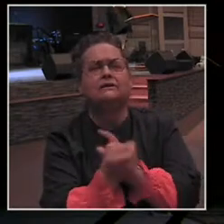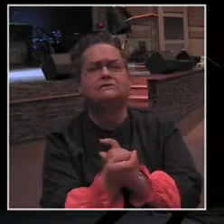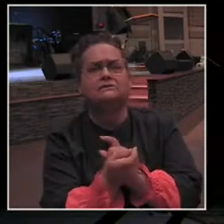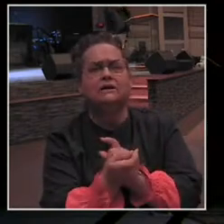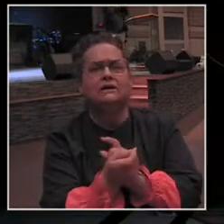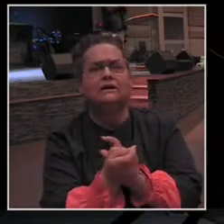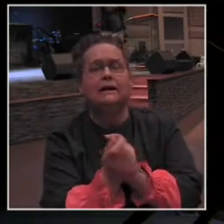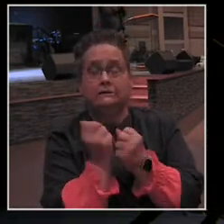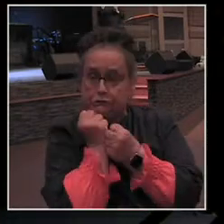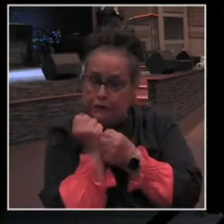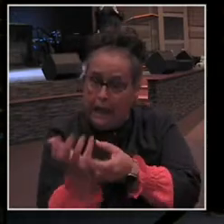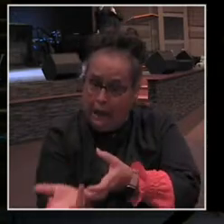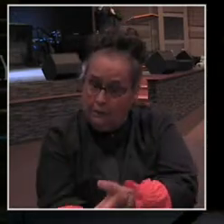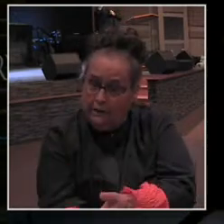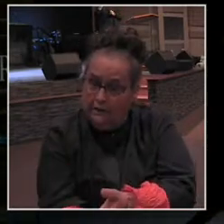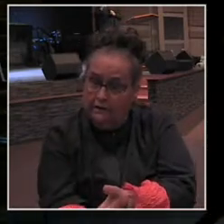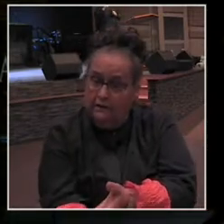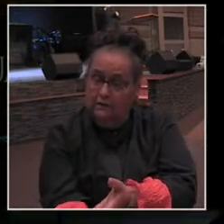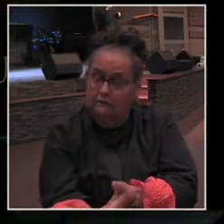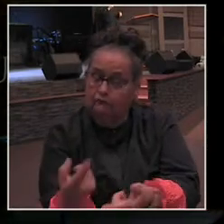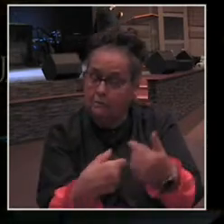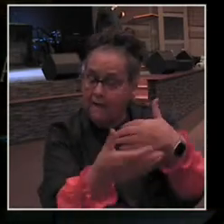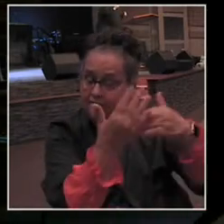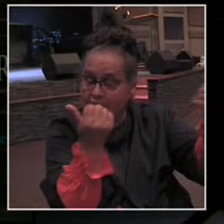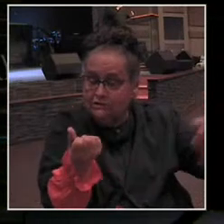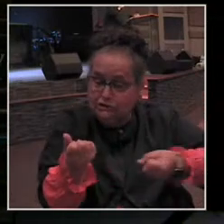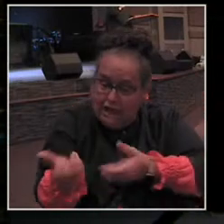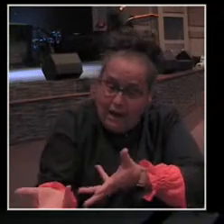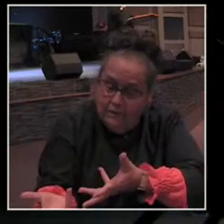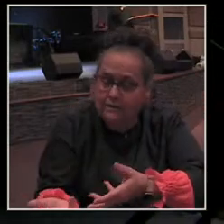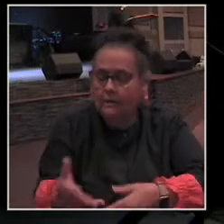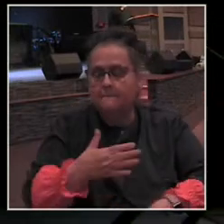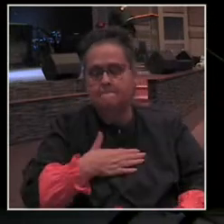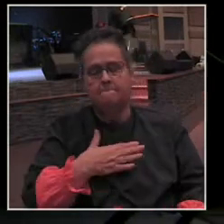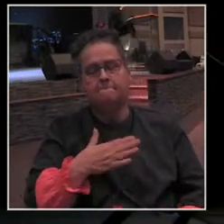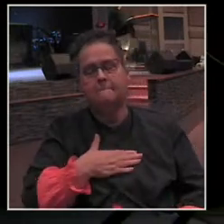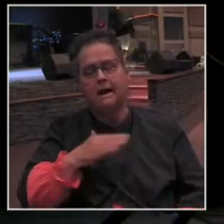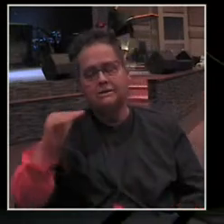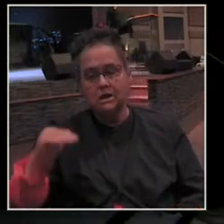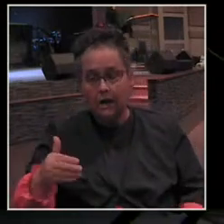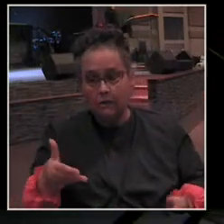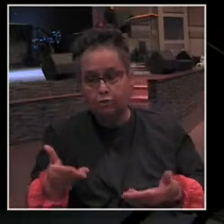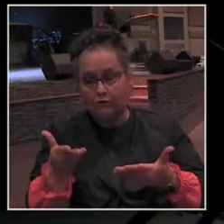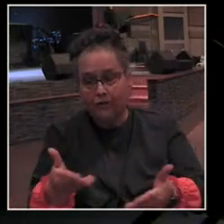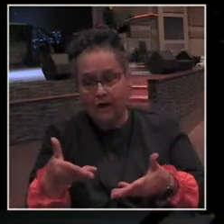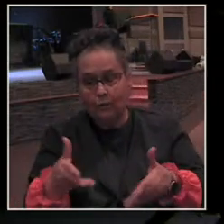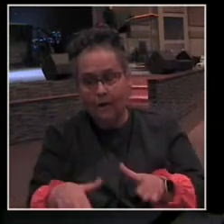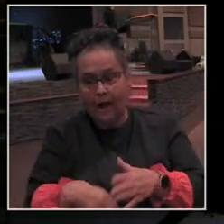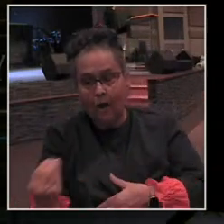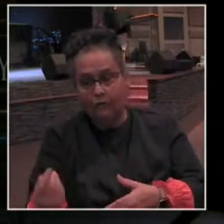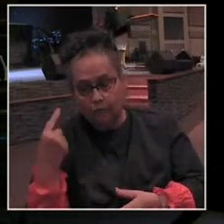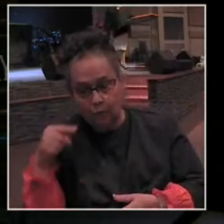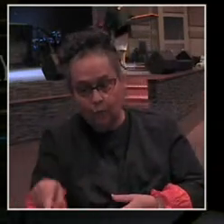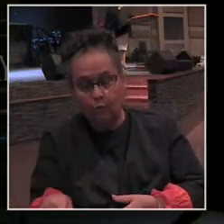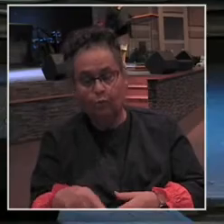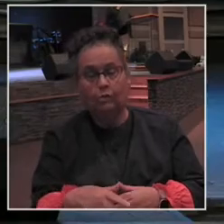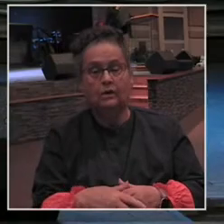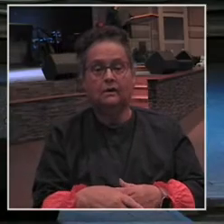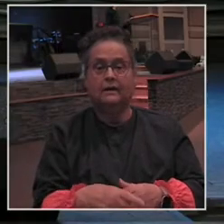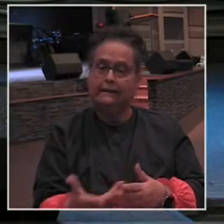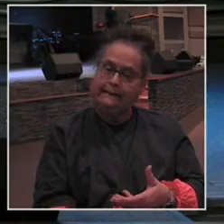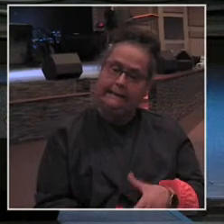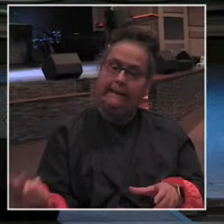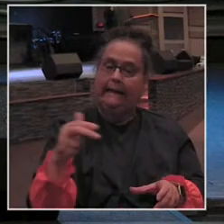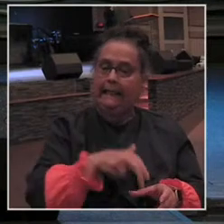he is shouting from the heavens, saying, my child, I provided a way out for you.